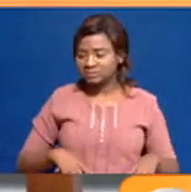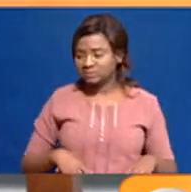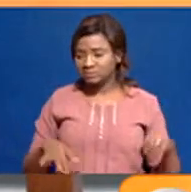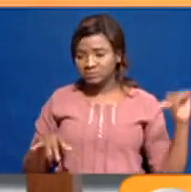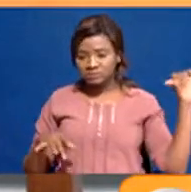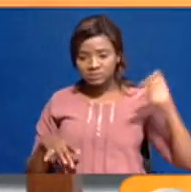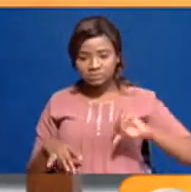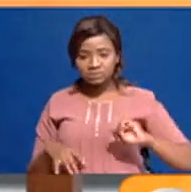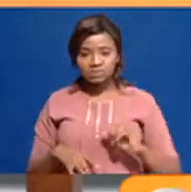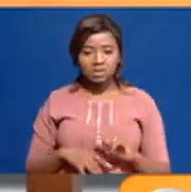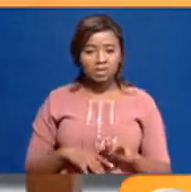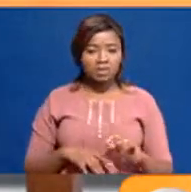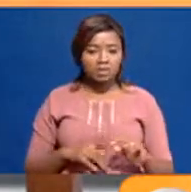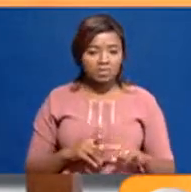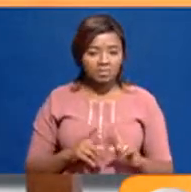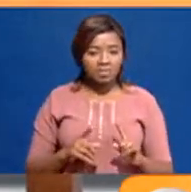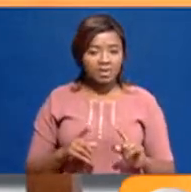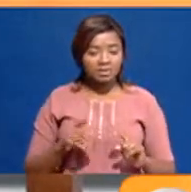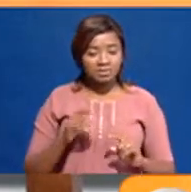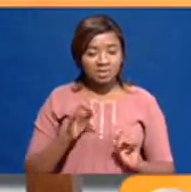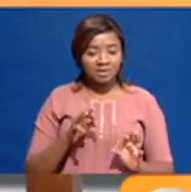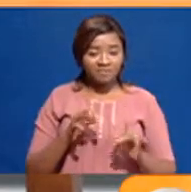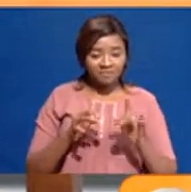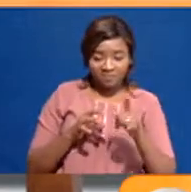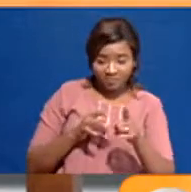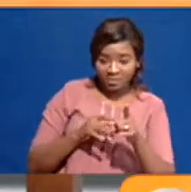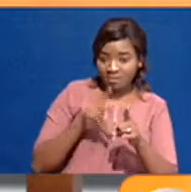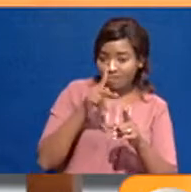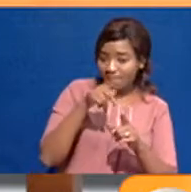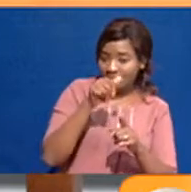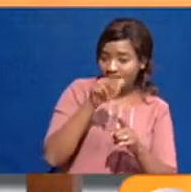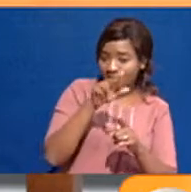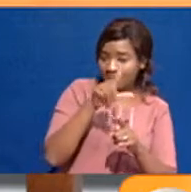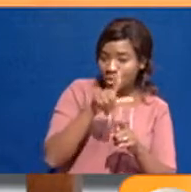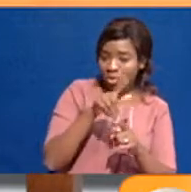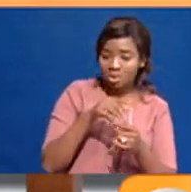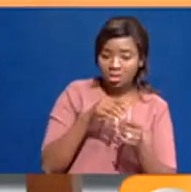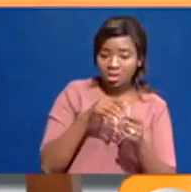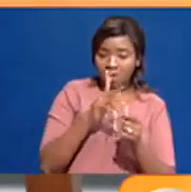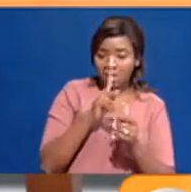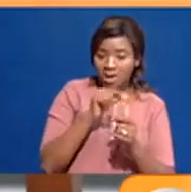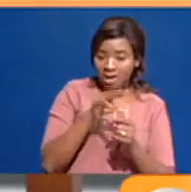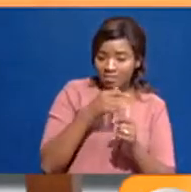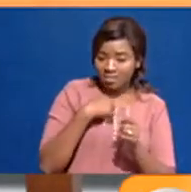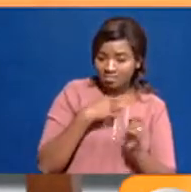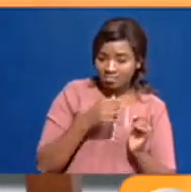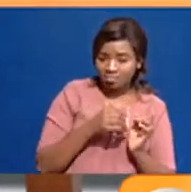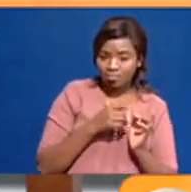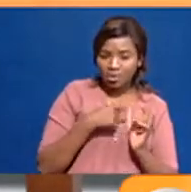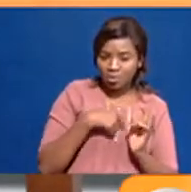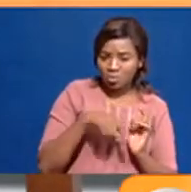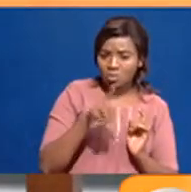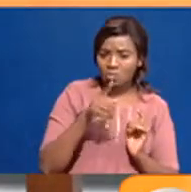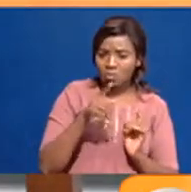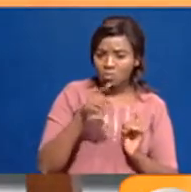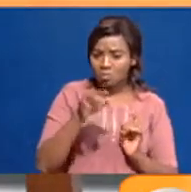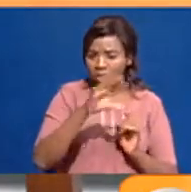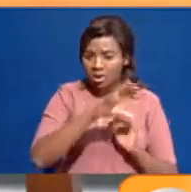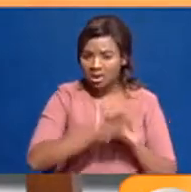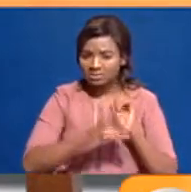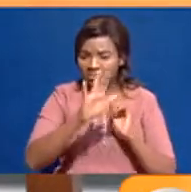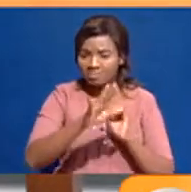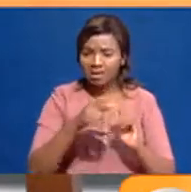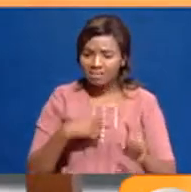when he takes you through where he took Rwanda, they took me to the skulls to see the